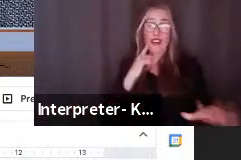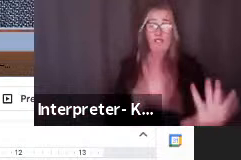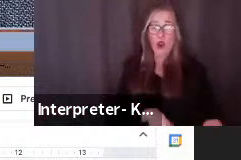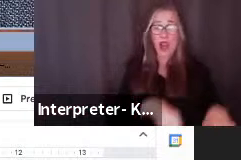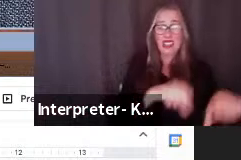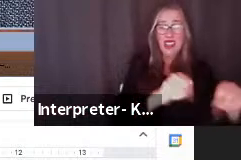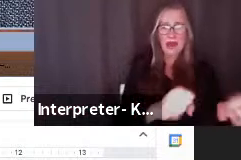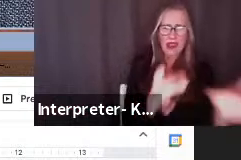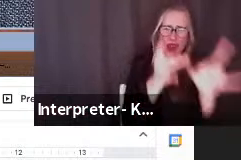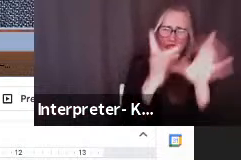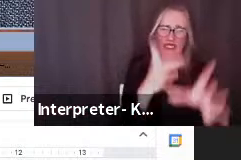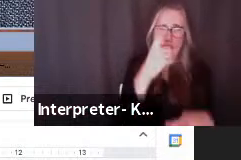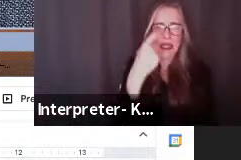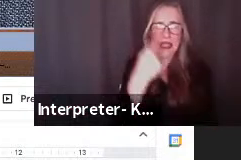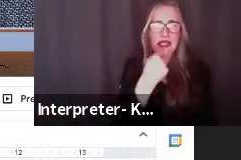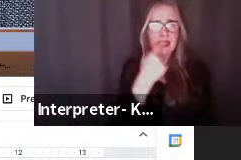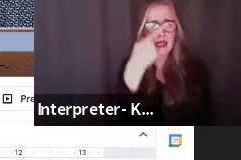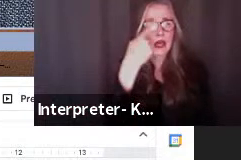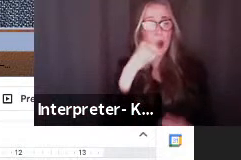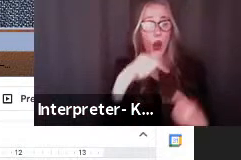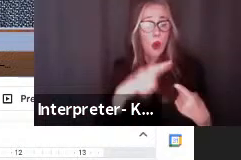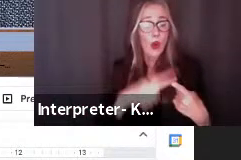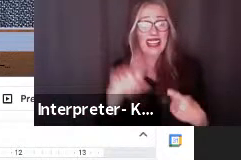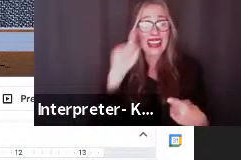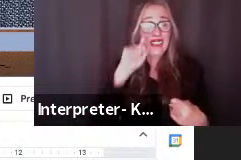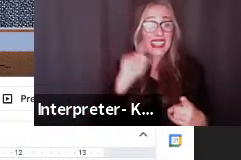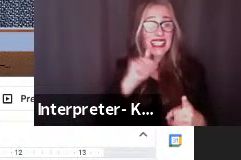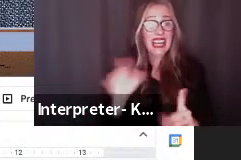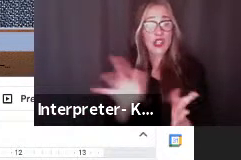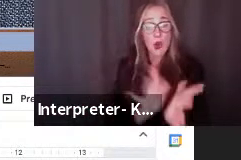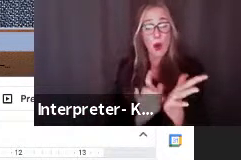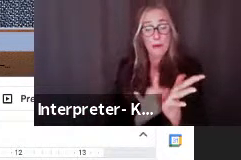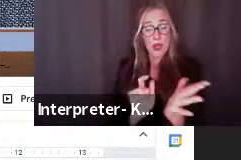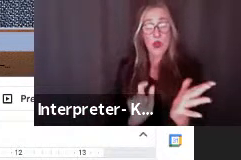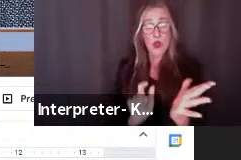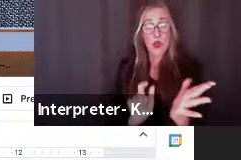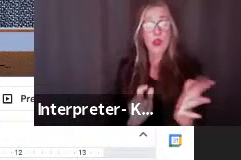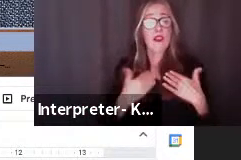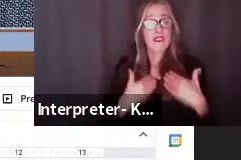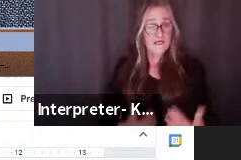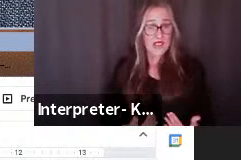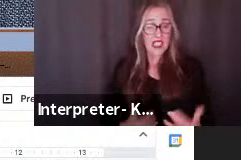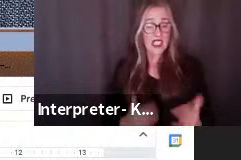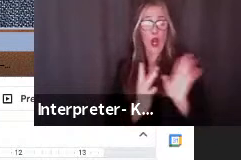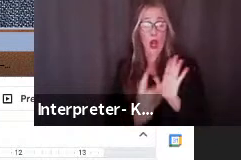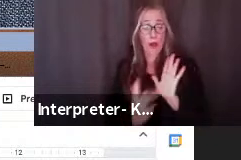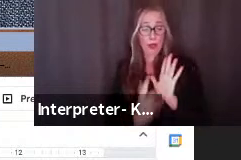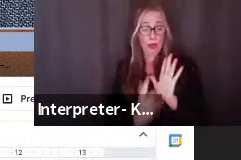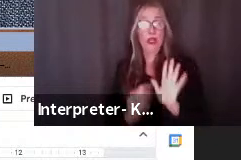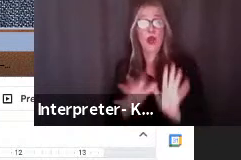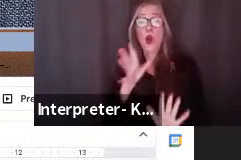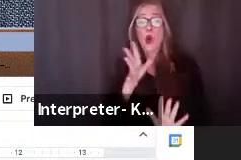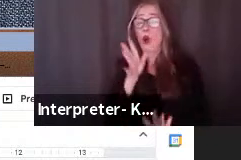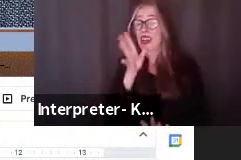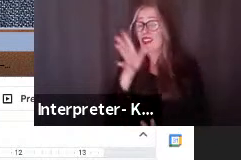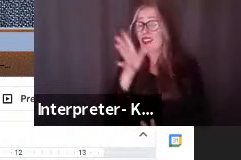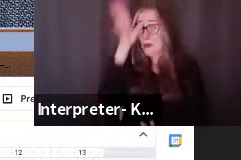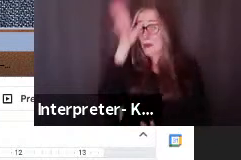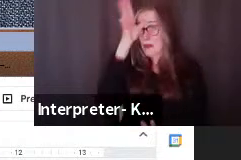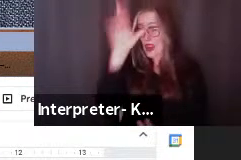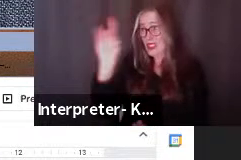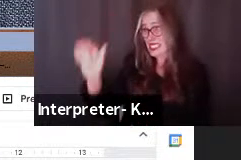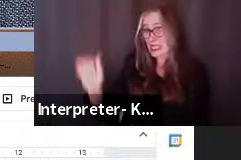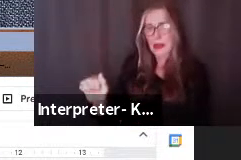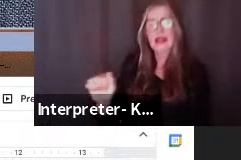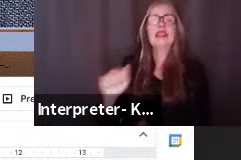specifically notes that in cases of a sexual abuse chronic physical abuse or parental disability that authorities states have the